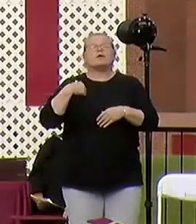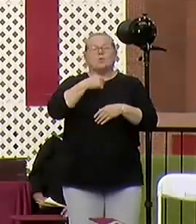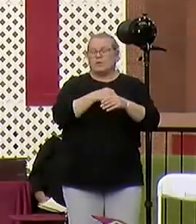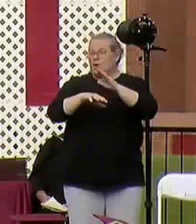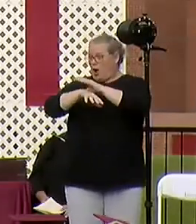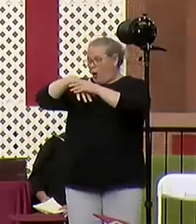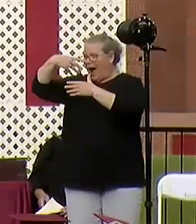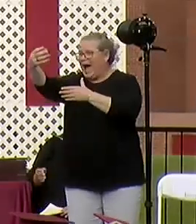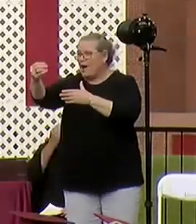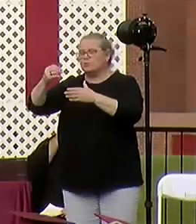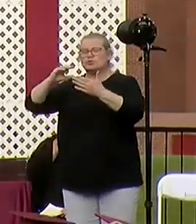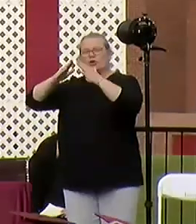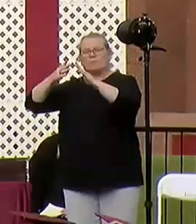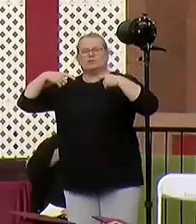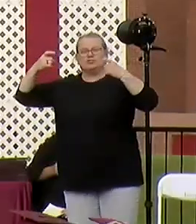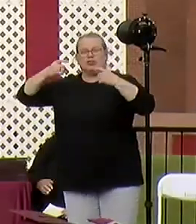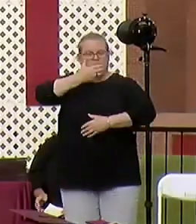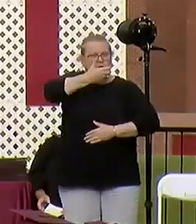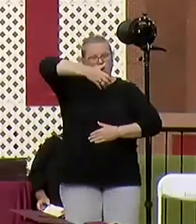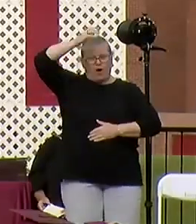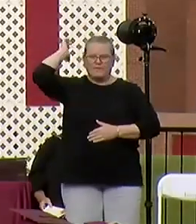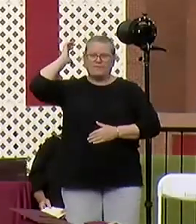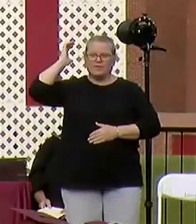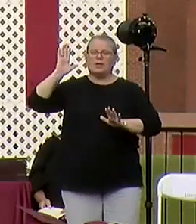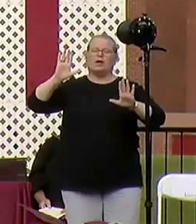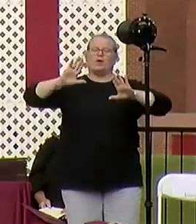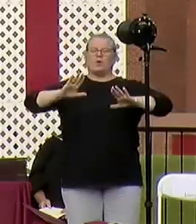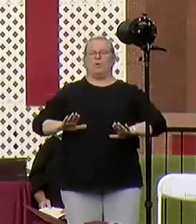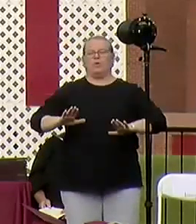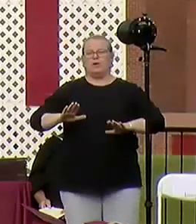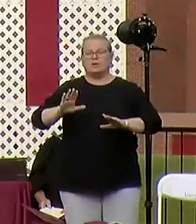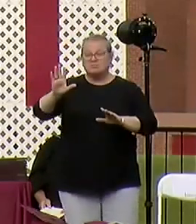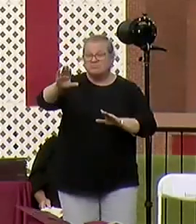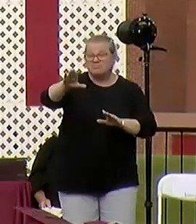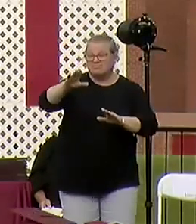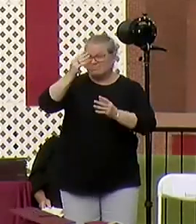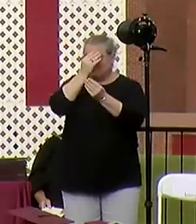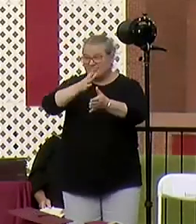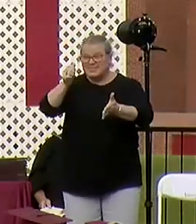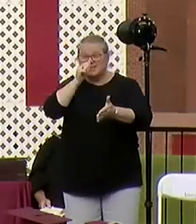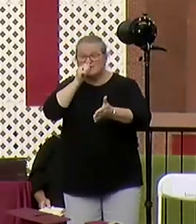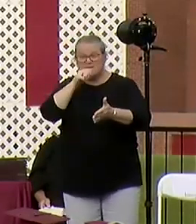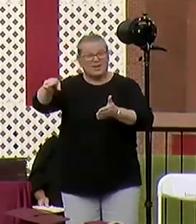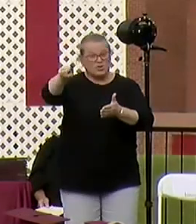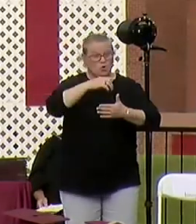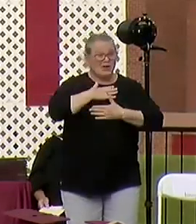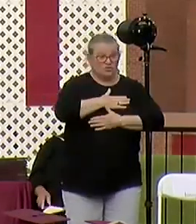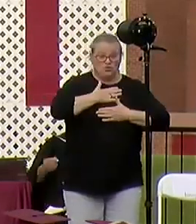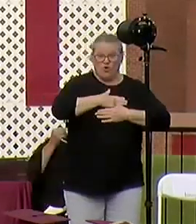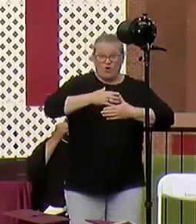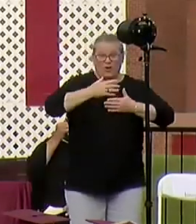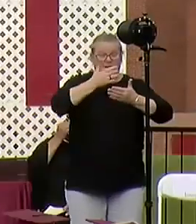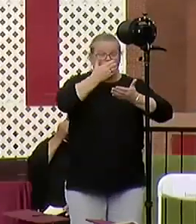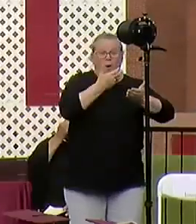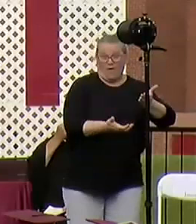masks. And here's another secret. Did you know your teachers enjoyed those mask breaks as much as you students did? Maybe